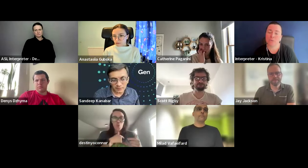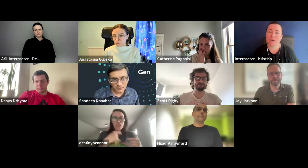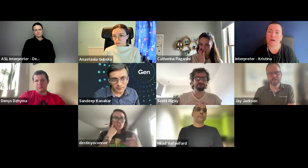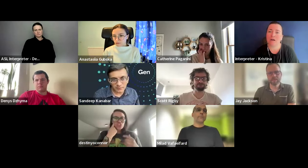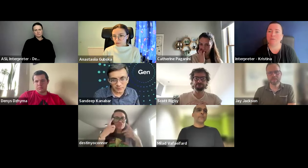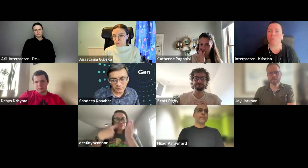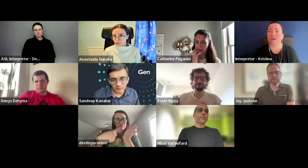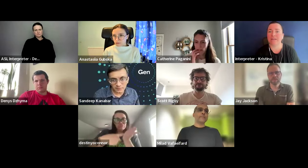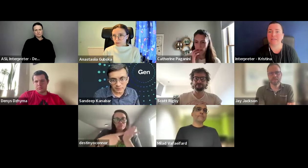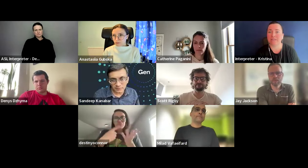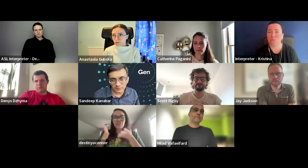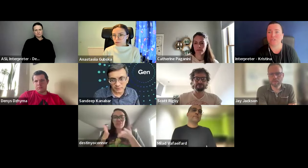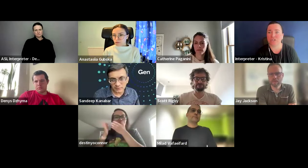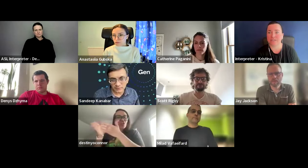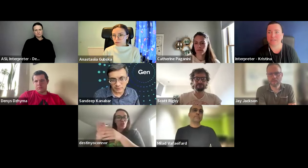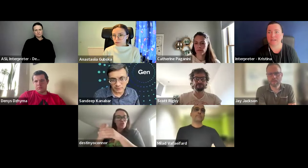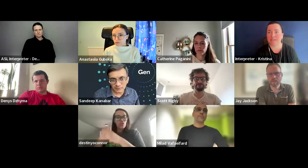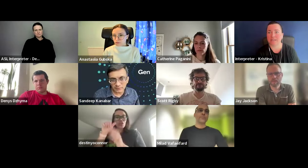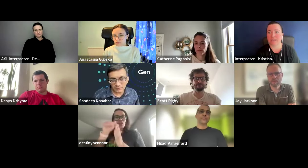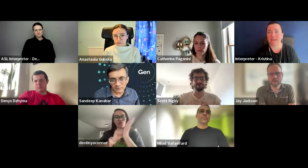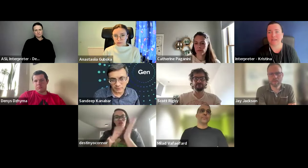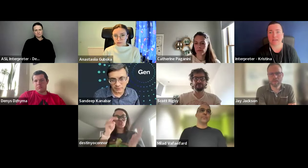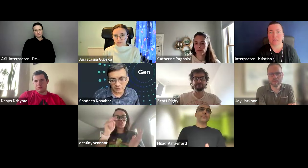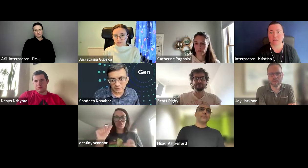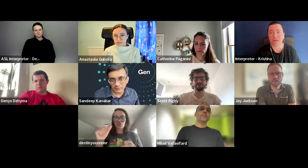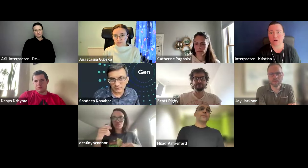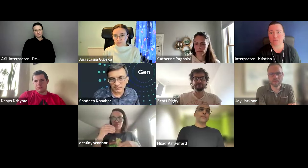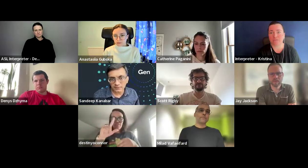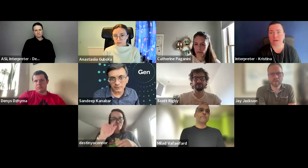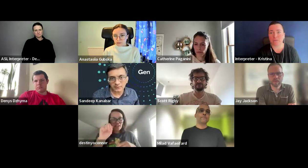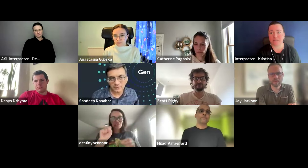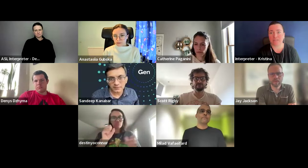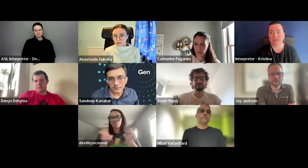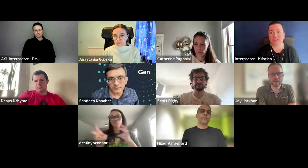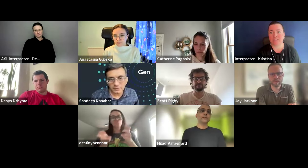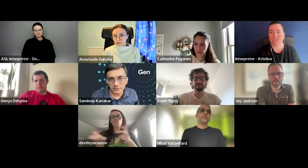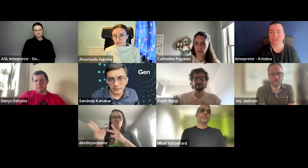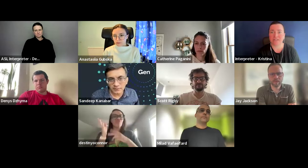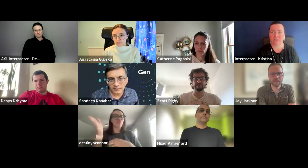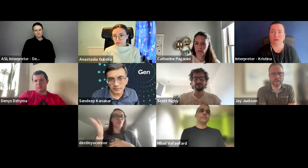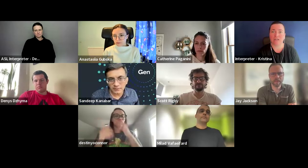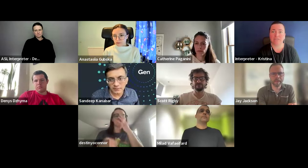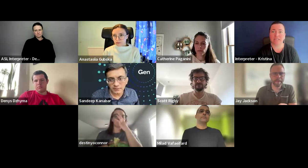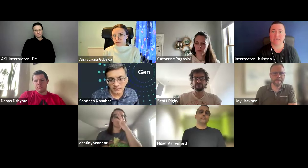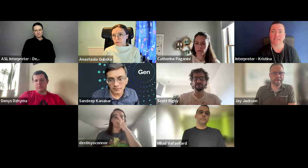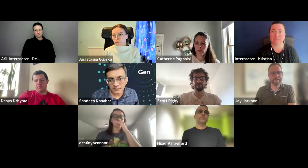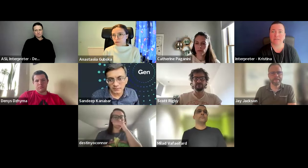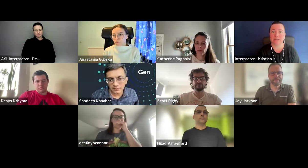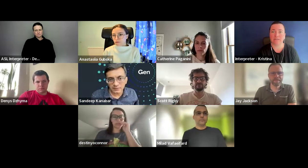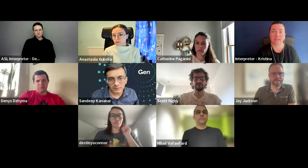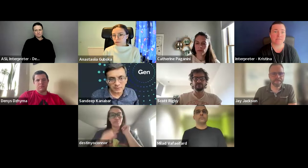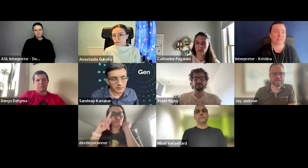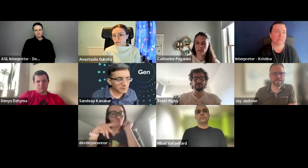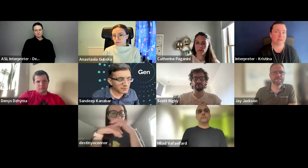about KubeCon or anything that we just discussed today, it can all be found there in the agenda. All of the links have